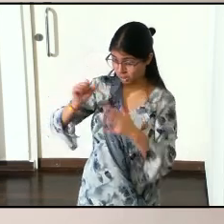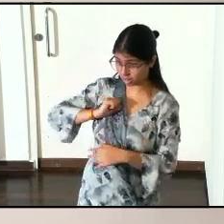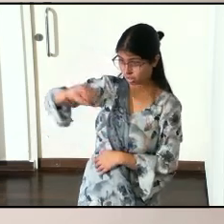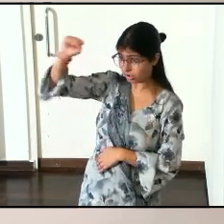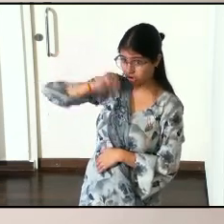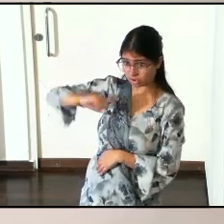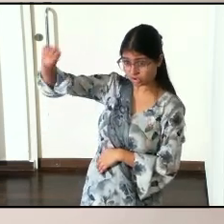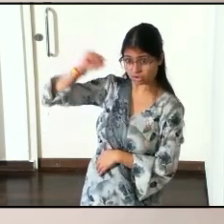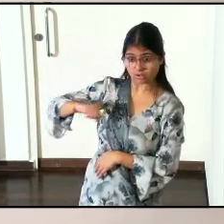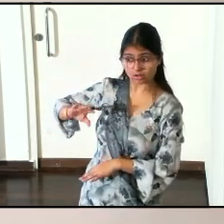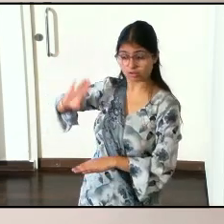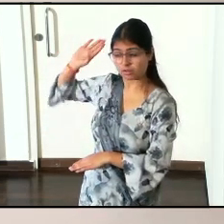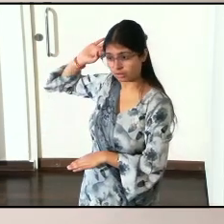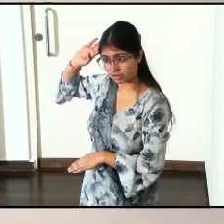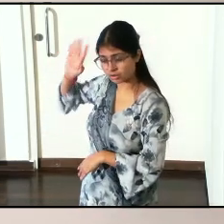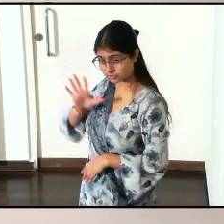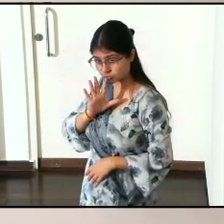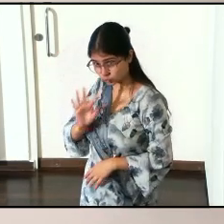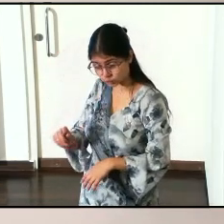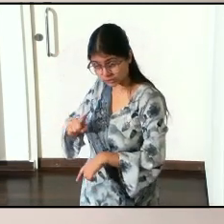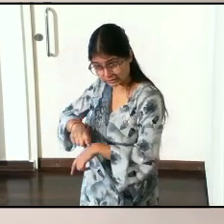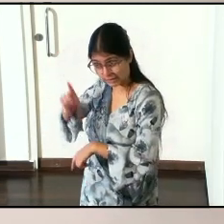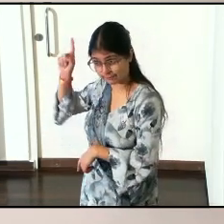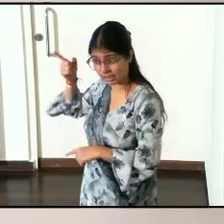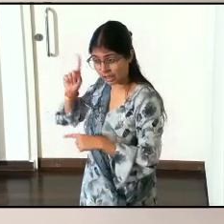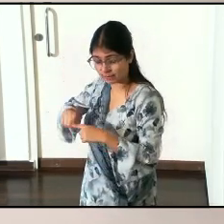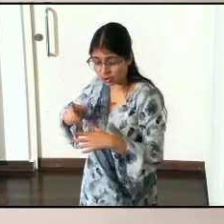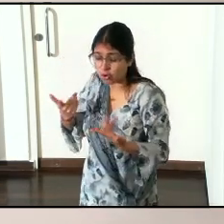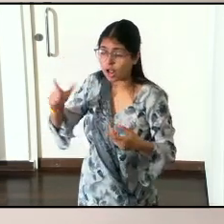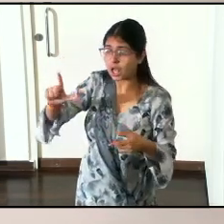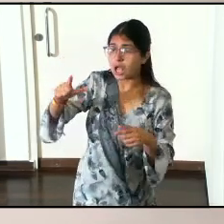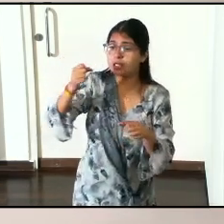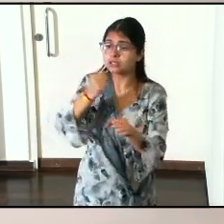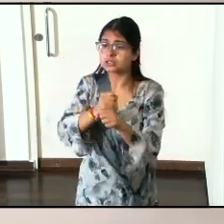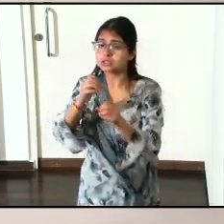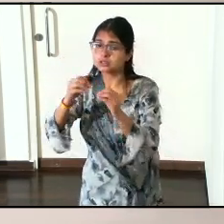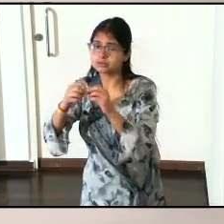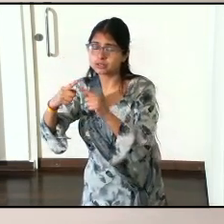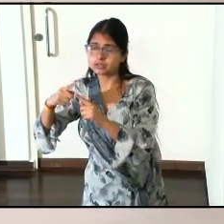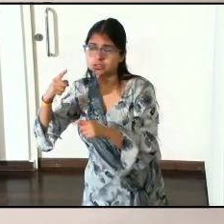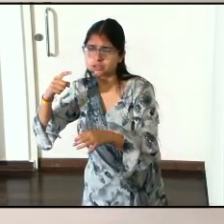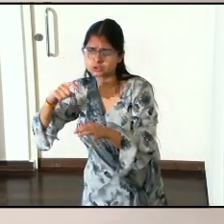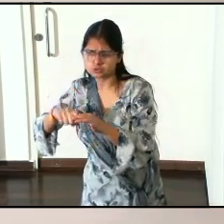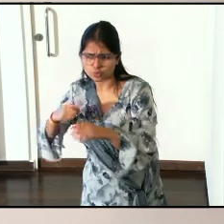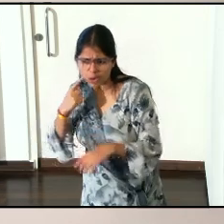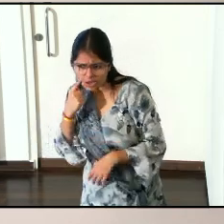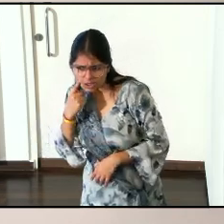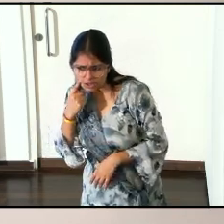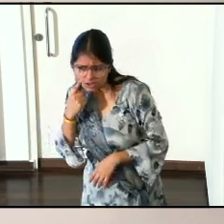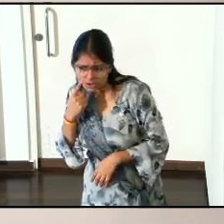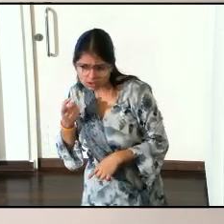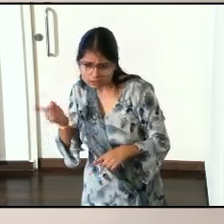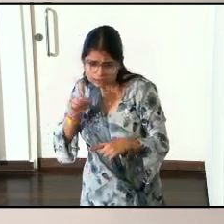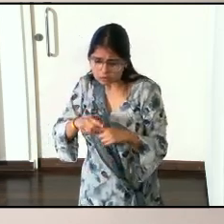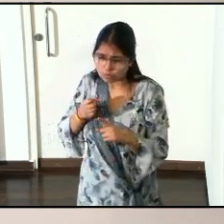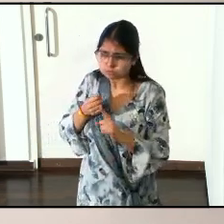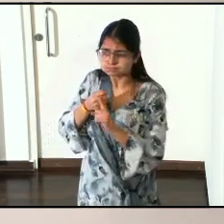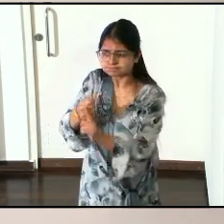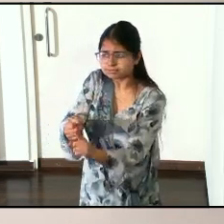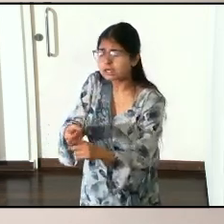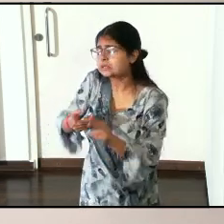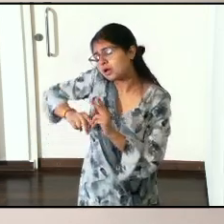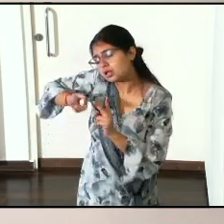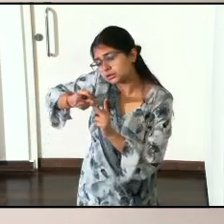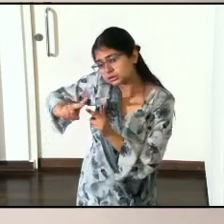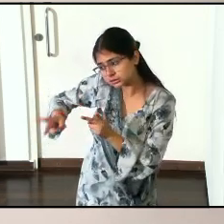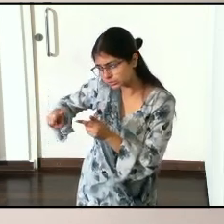has really come from the LGBTQI kind of pushback. So there are multiple